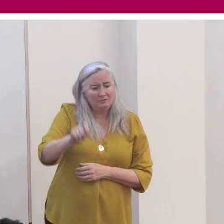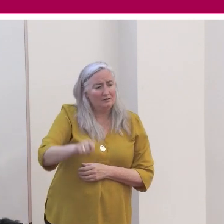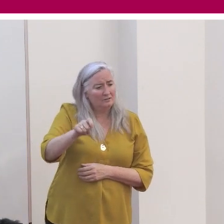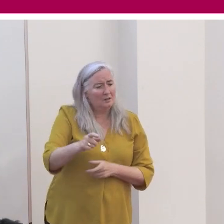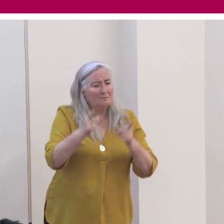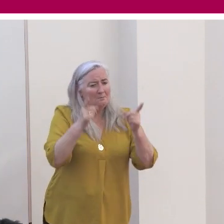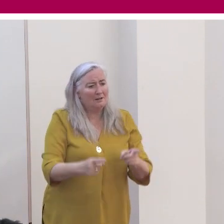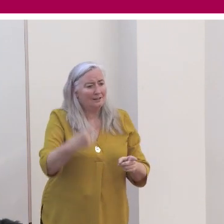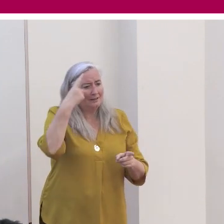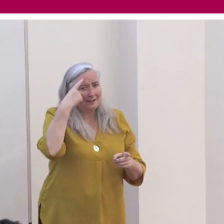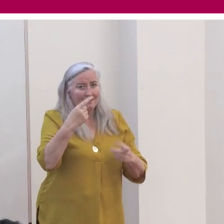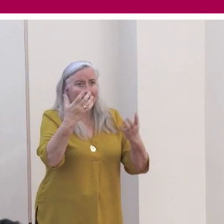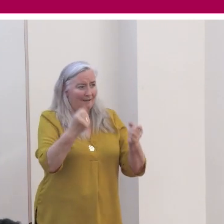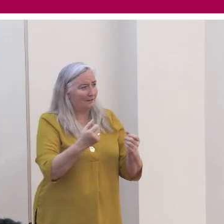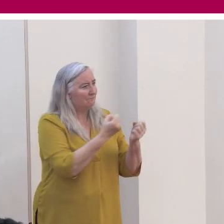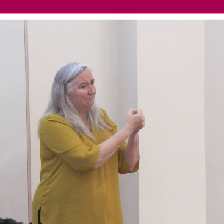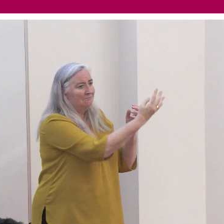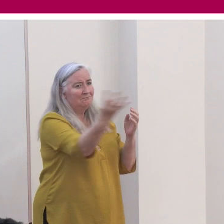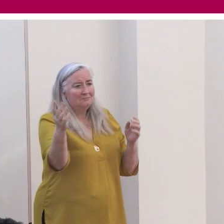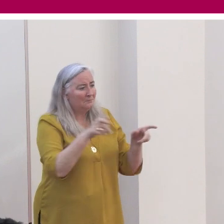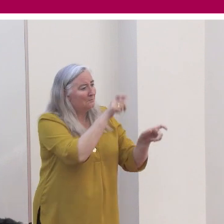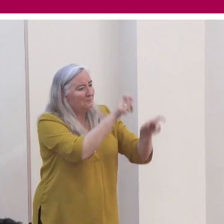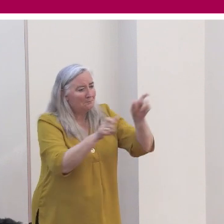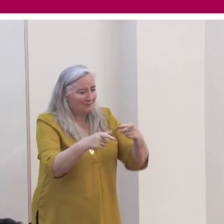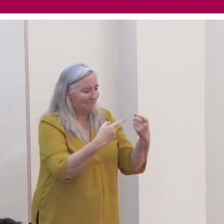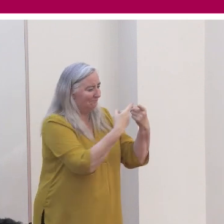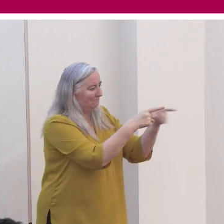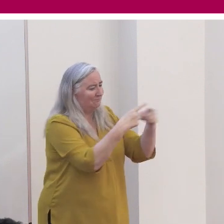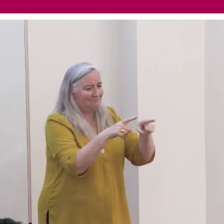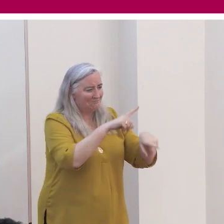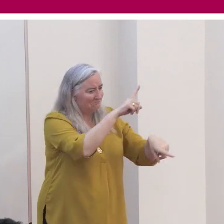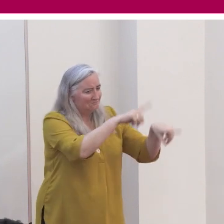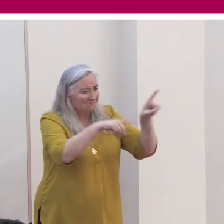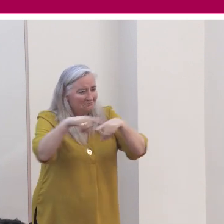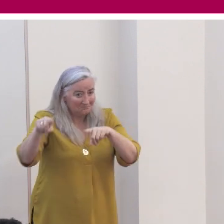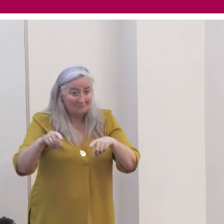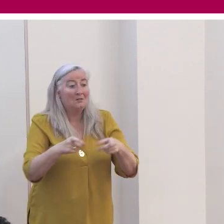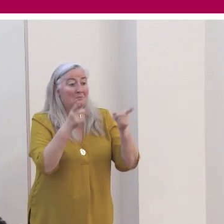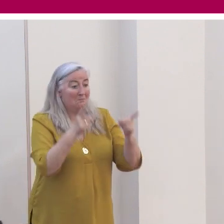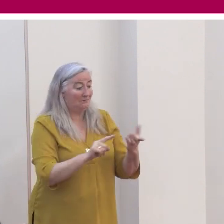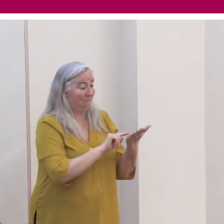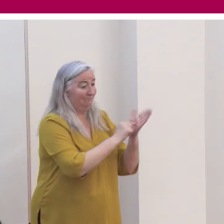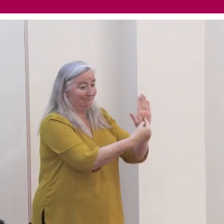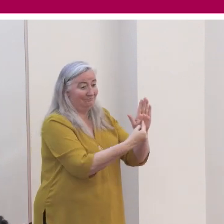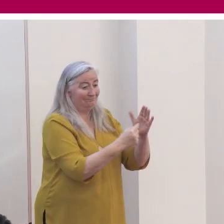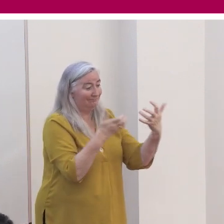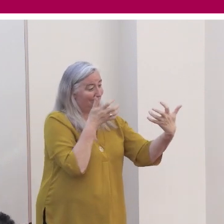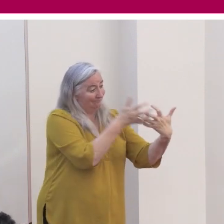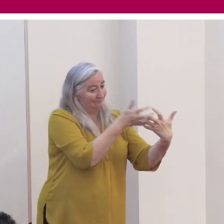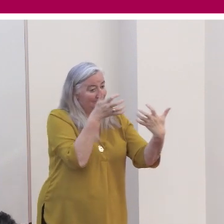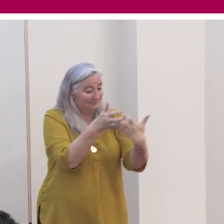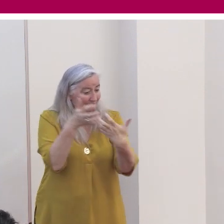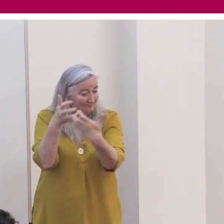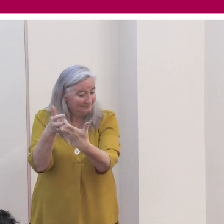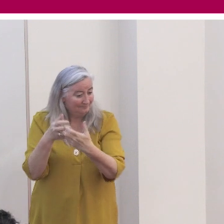to actually to enable them to tell their story, present their evidence, and have control of their case, not being